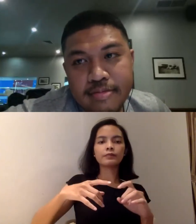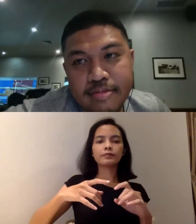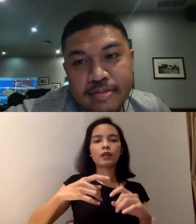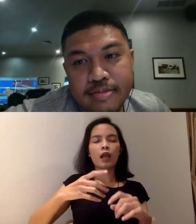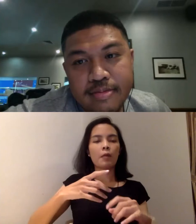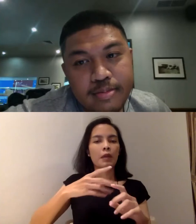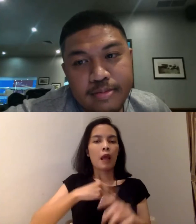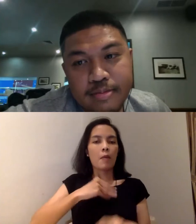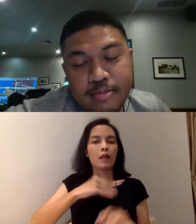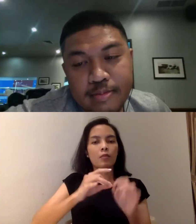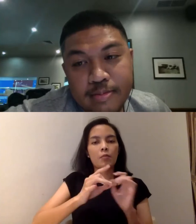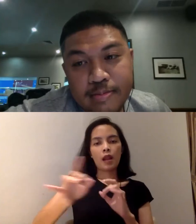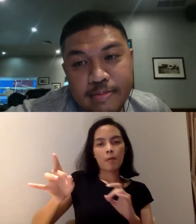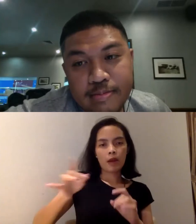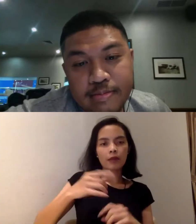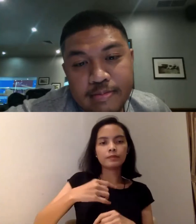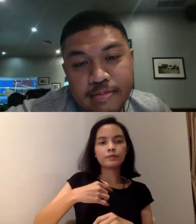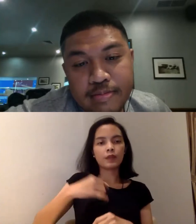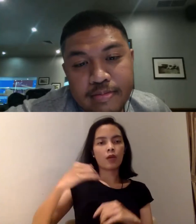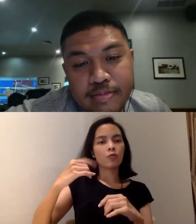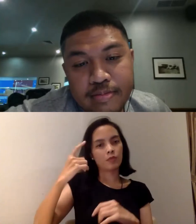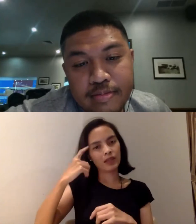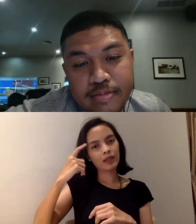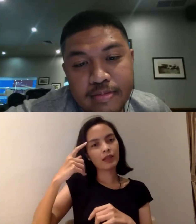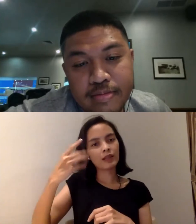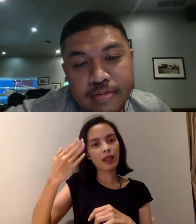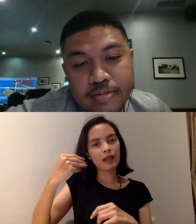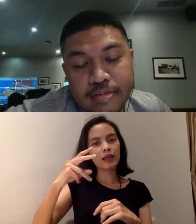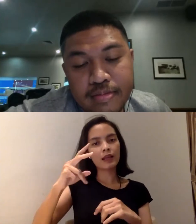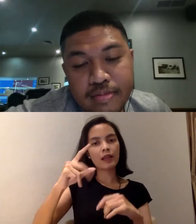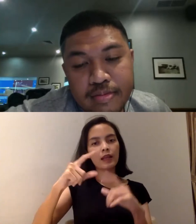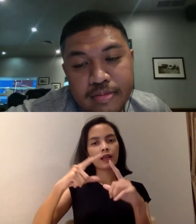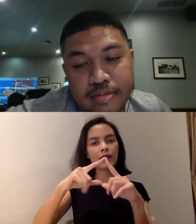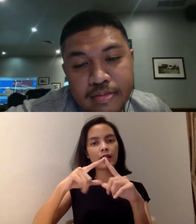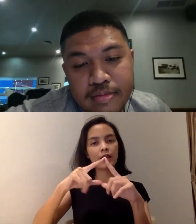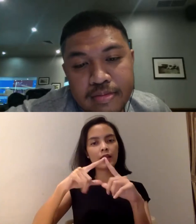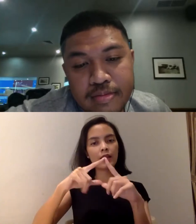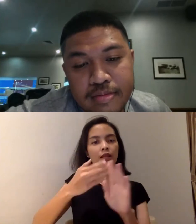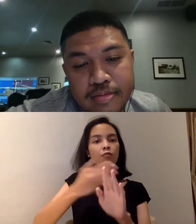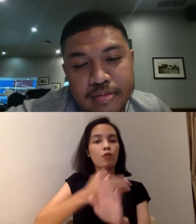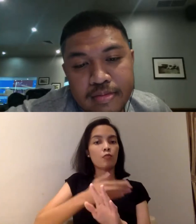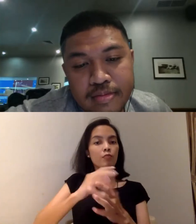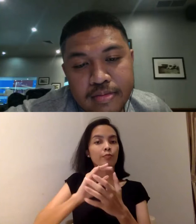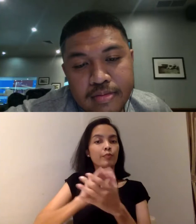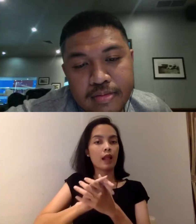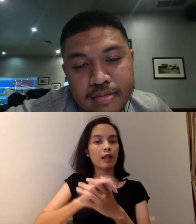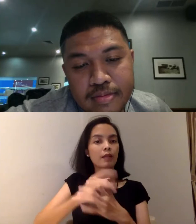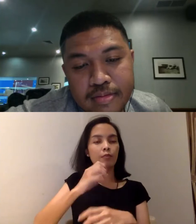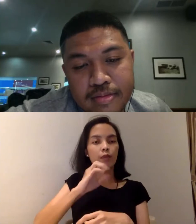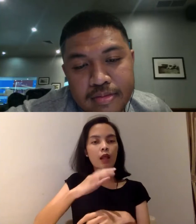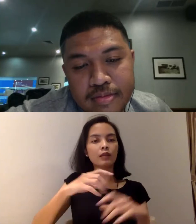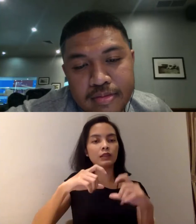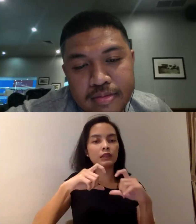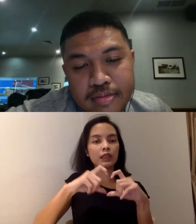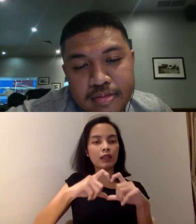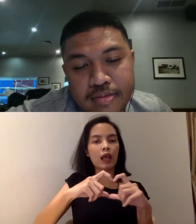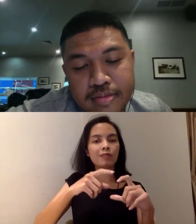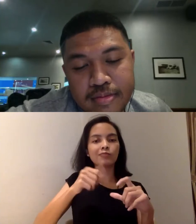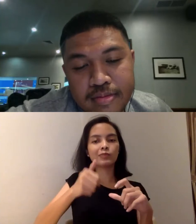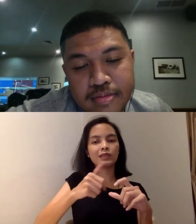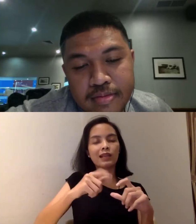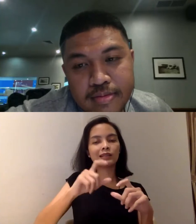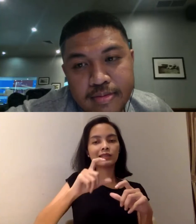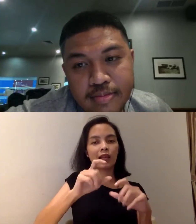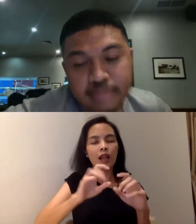well. I agree with what Rain said earlier in the introduction that love can mean different things to